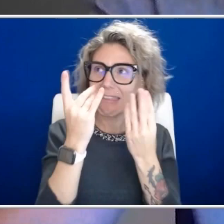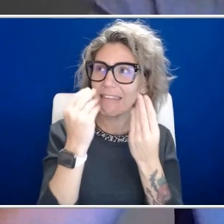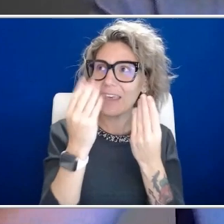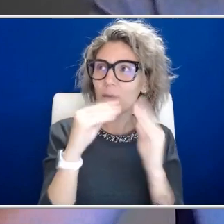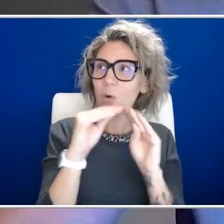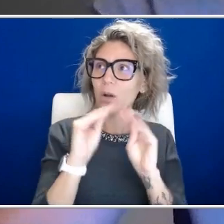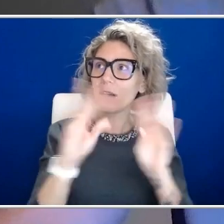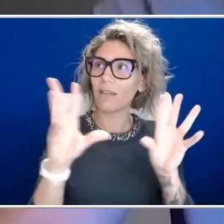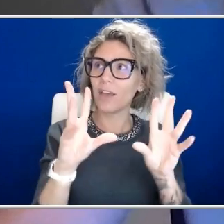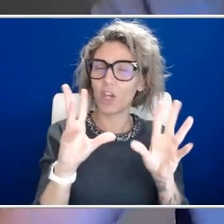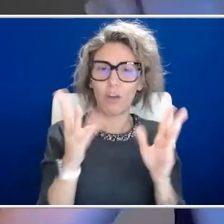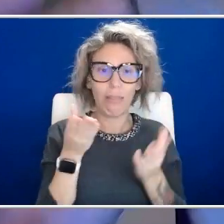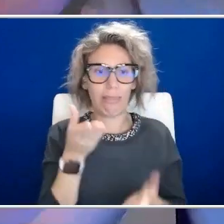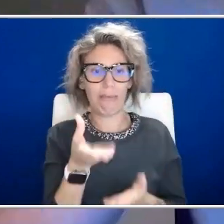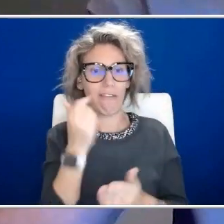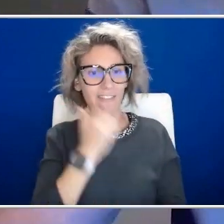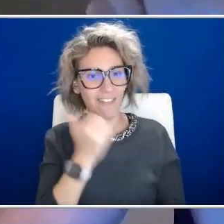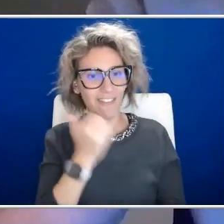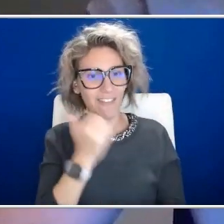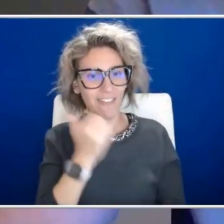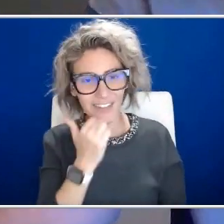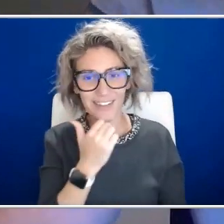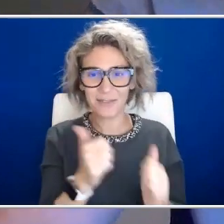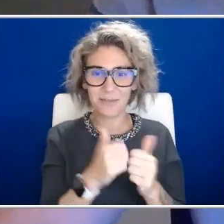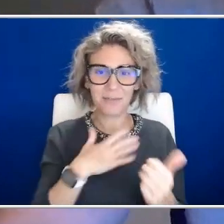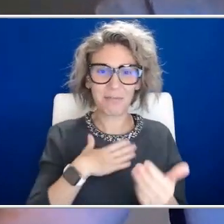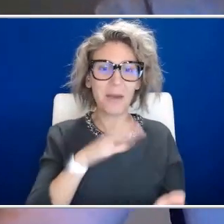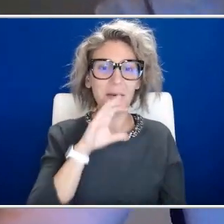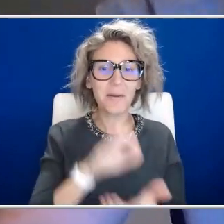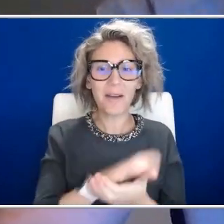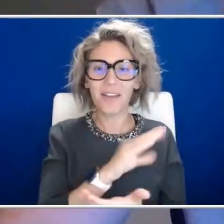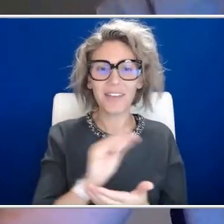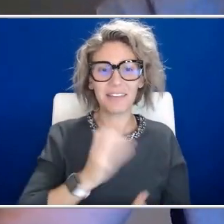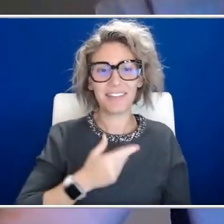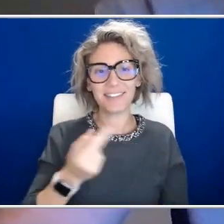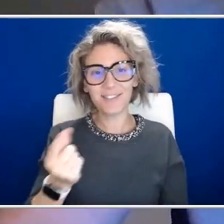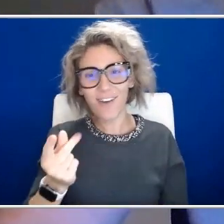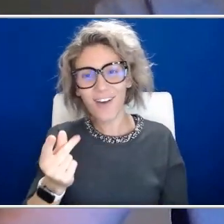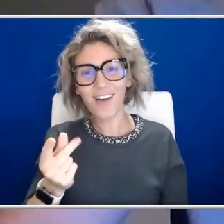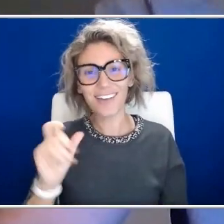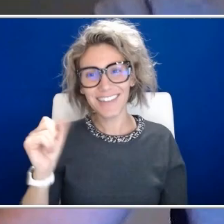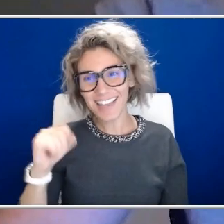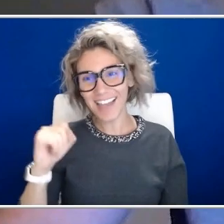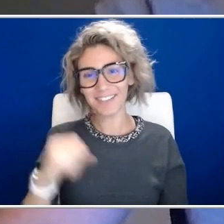and day to day, and being with my wife and our dog, and yeah.